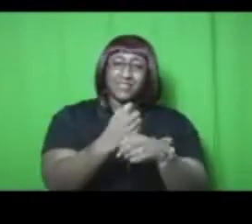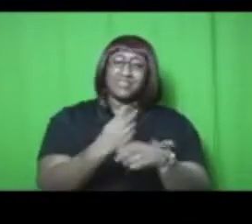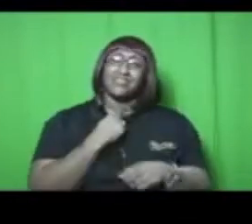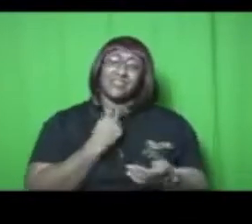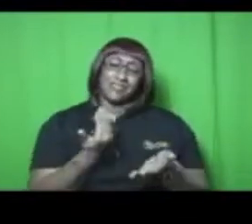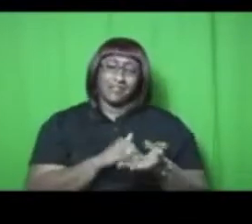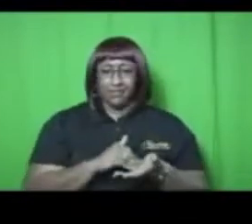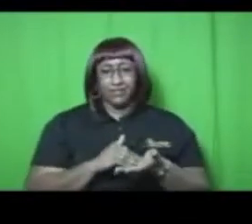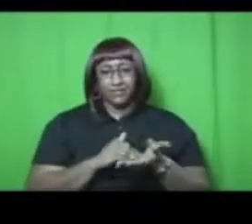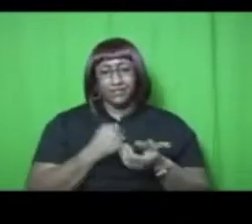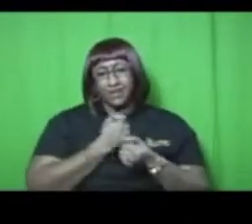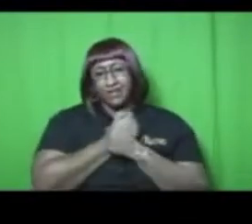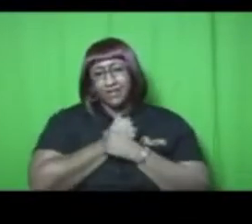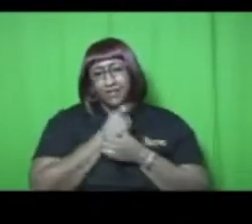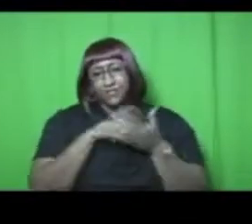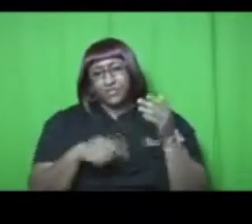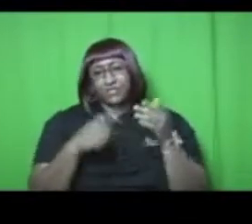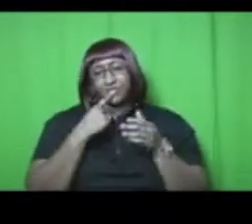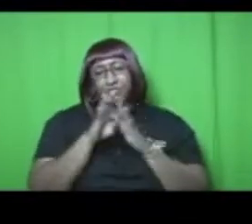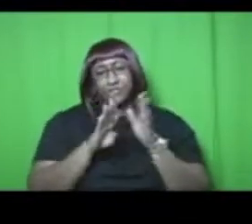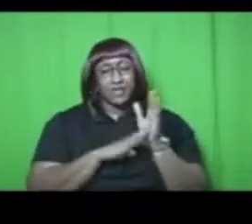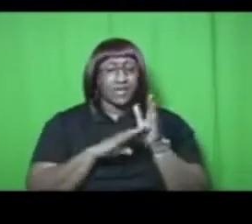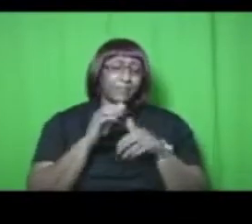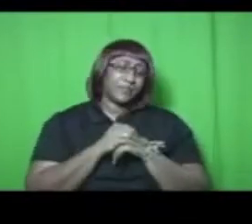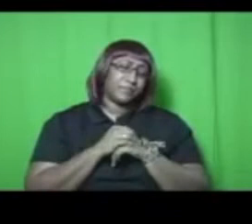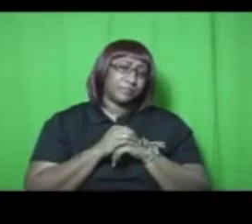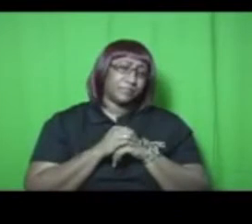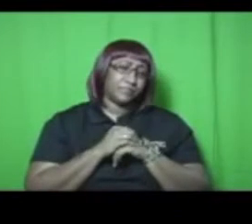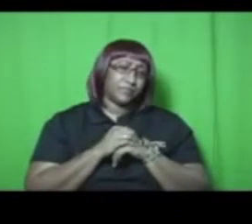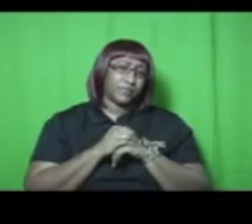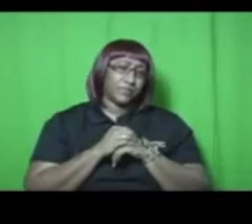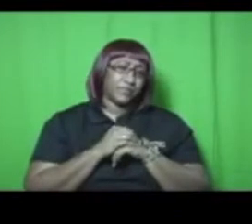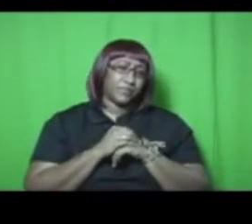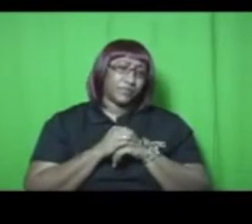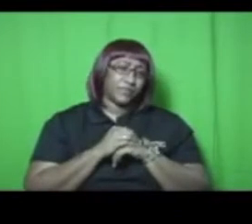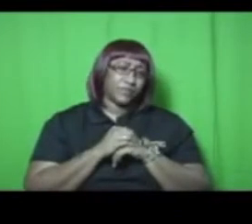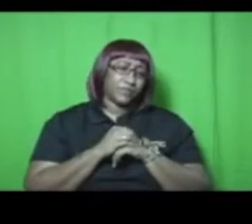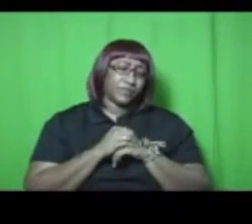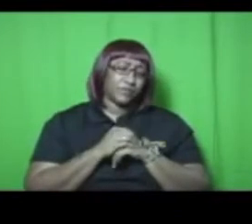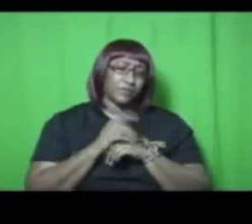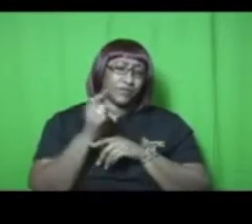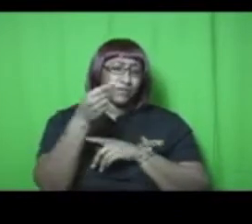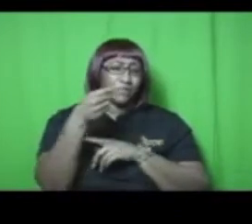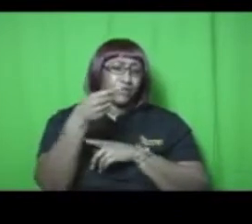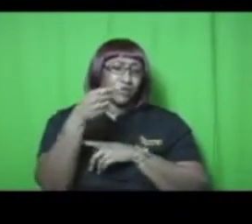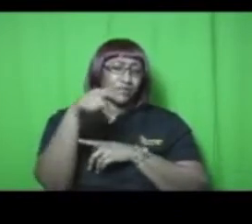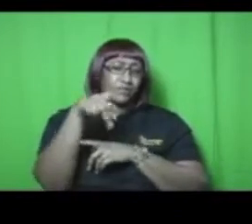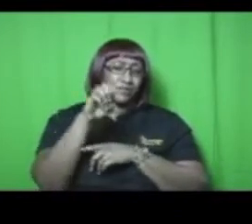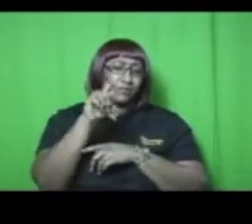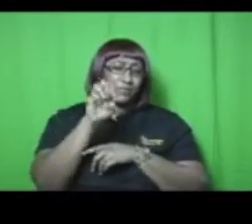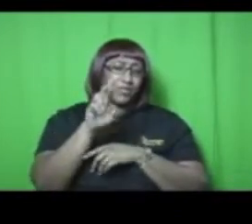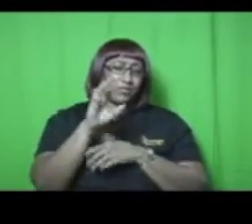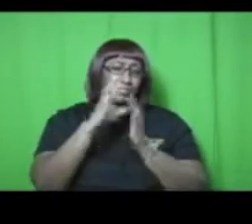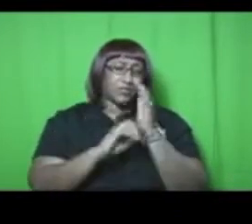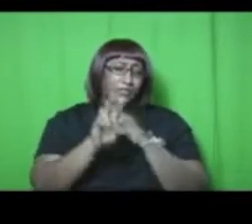I love what Peter said in 1 Peter chapter 2 and verse 16. I love that. I'm going to just turn that for just a moment. In 1